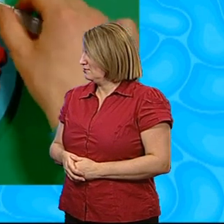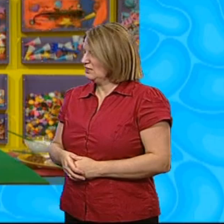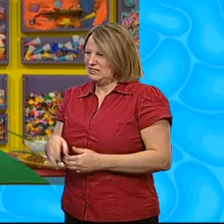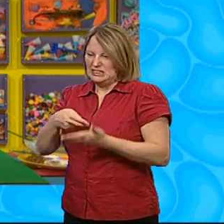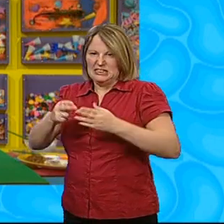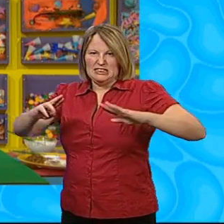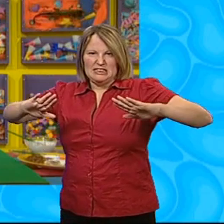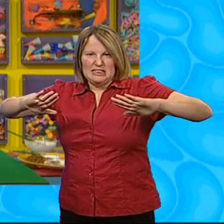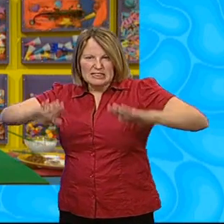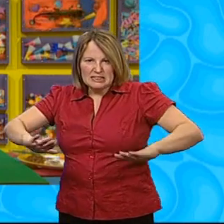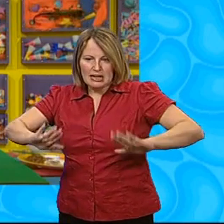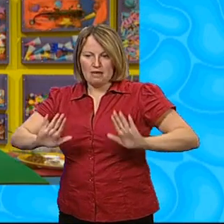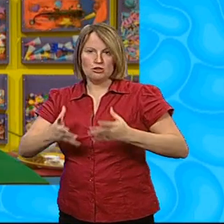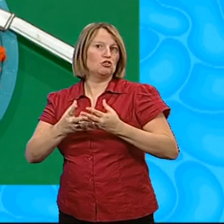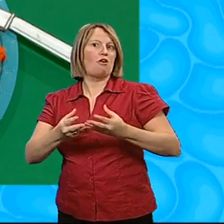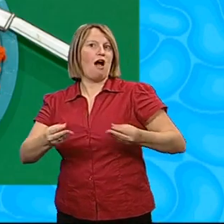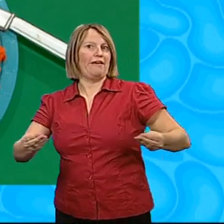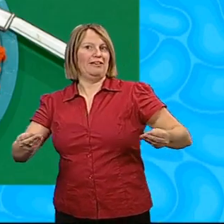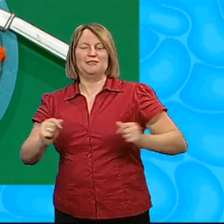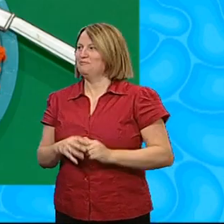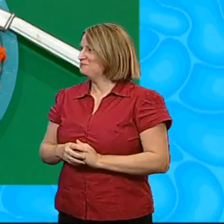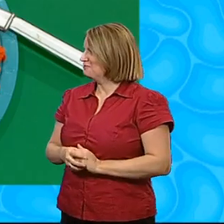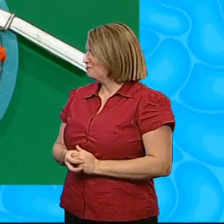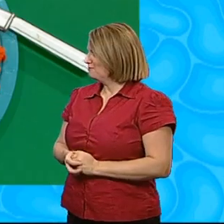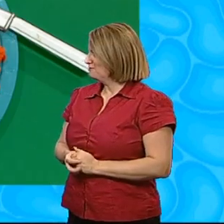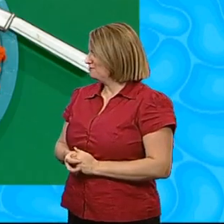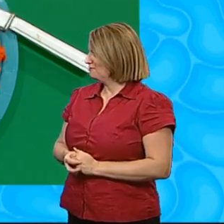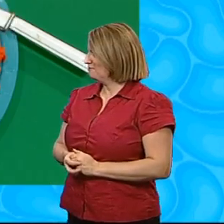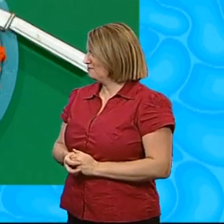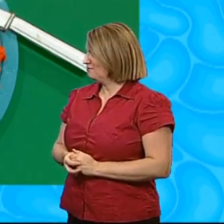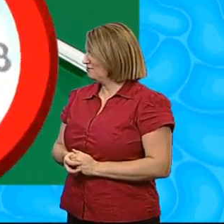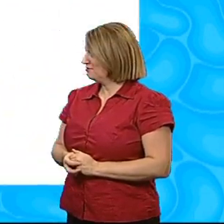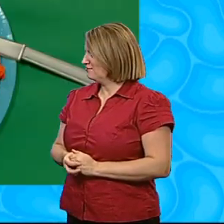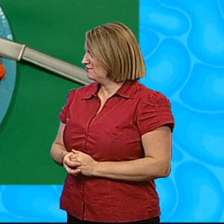Stick everything down and leave it to dry.